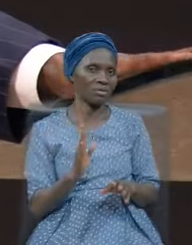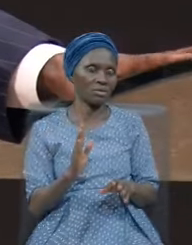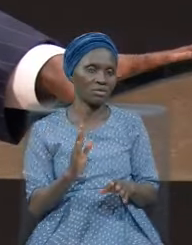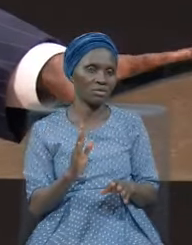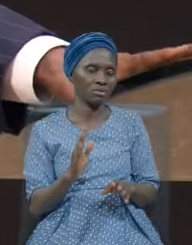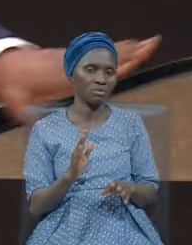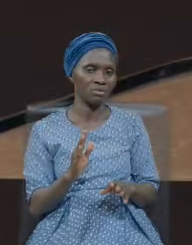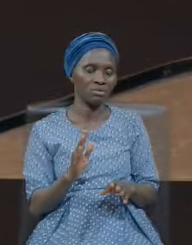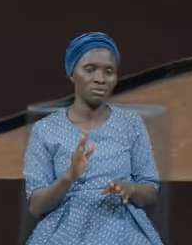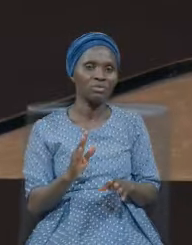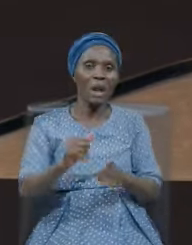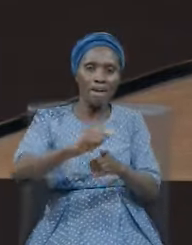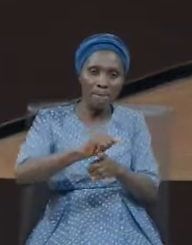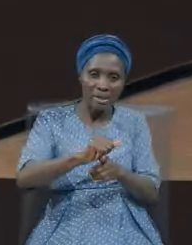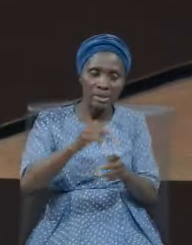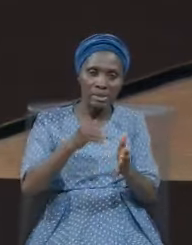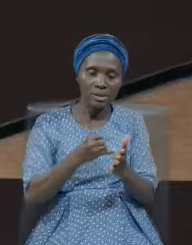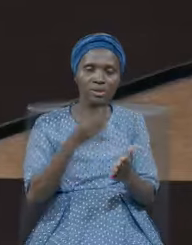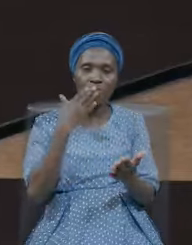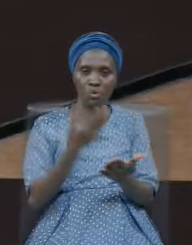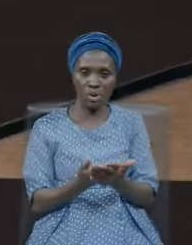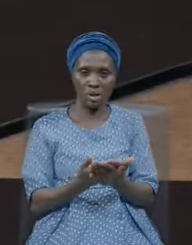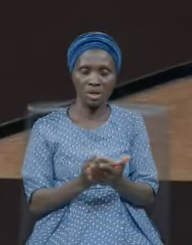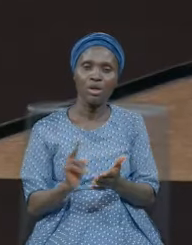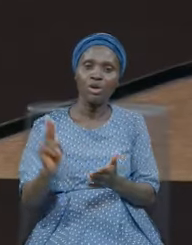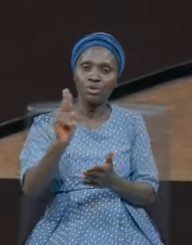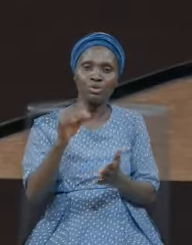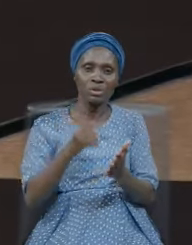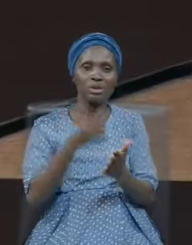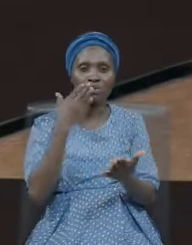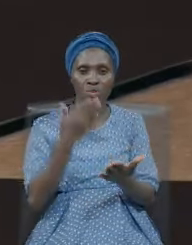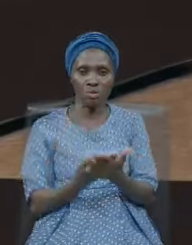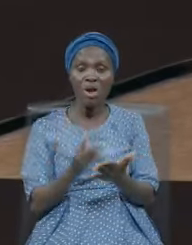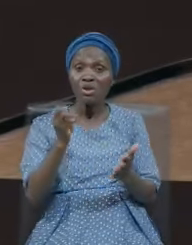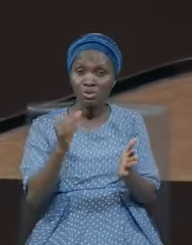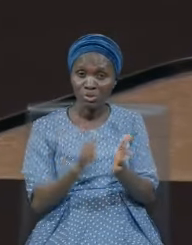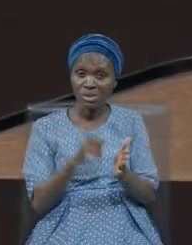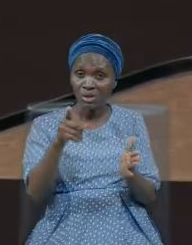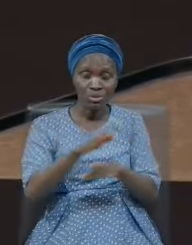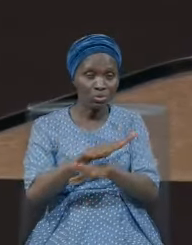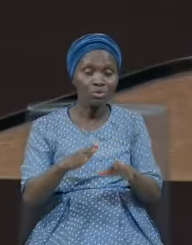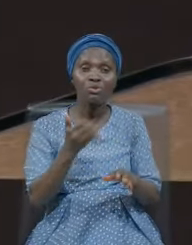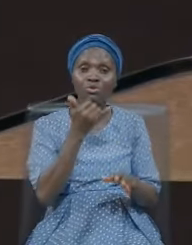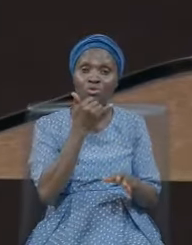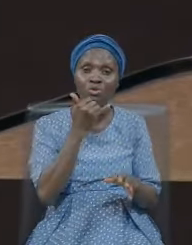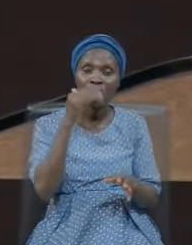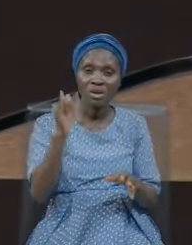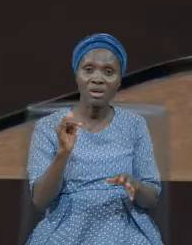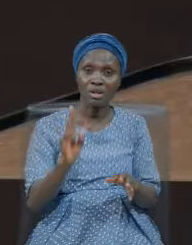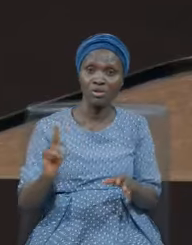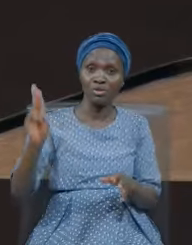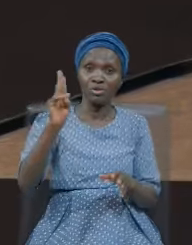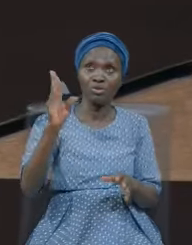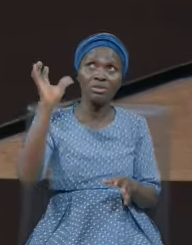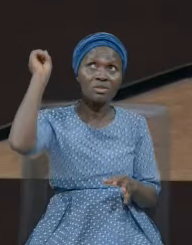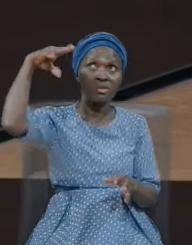apply properly, so that you don't misapply the grace of God, so